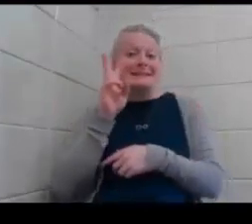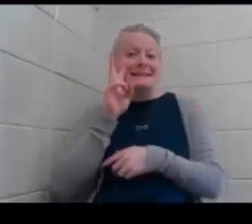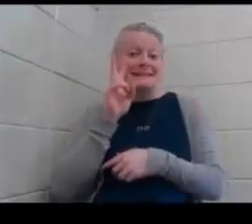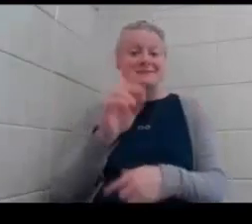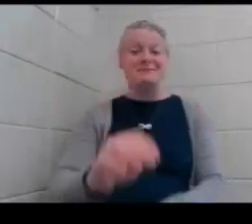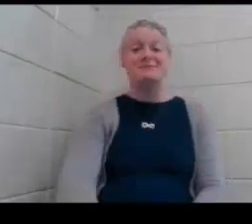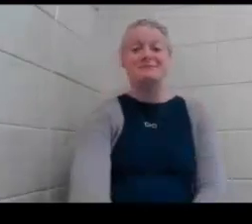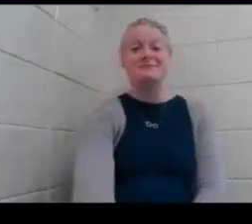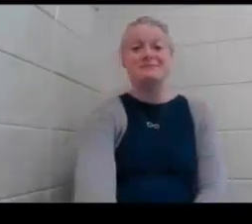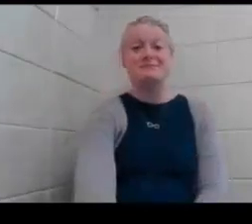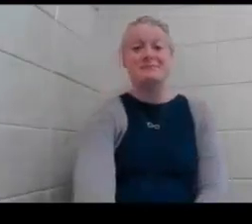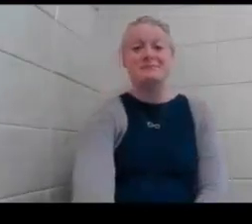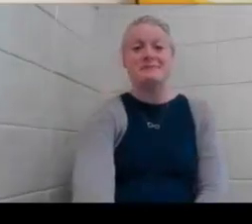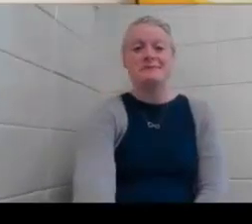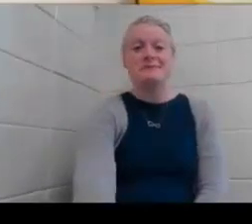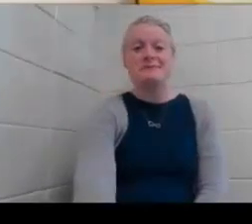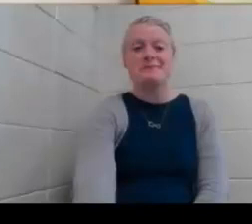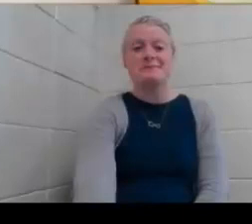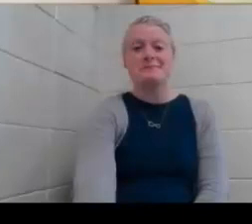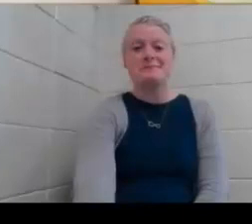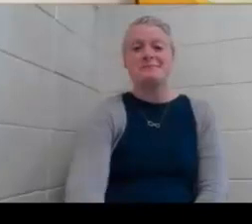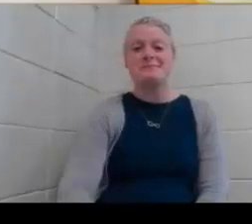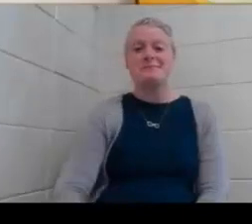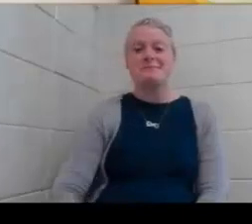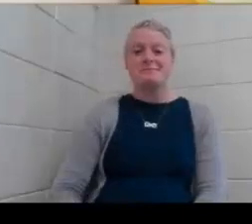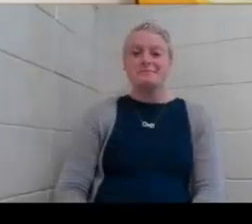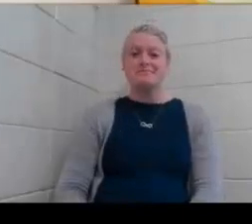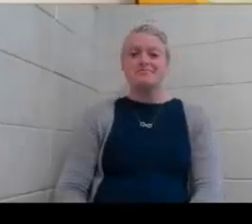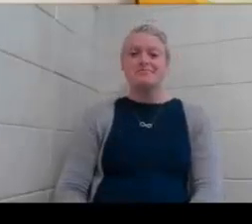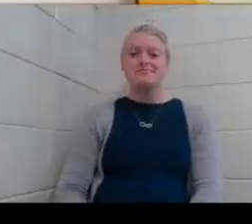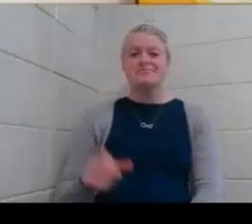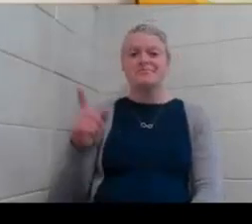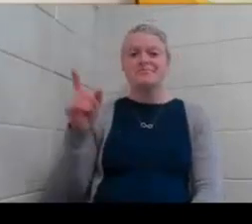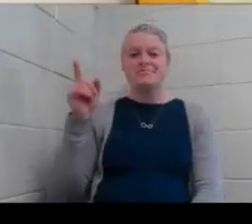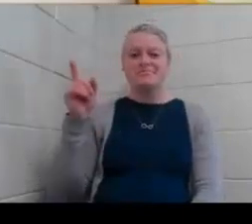the dogs do. We'll see.